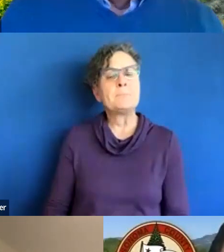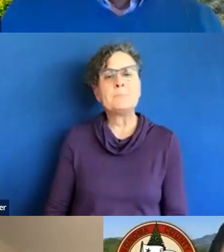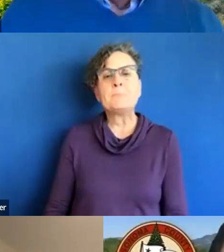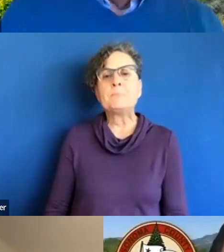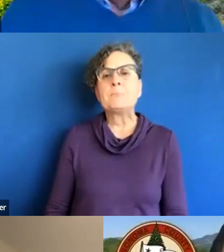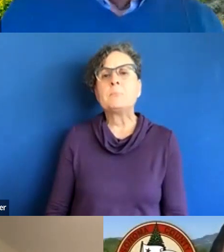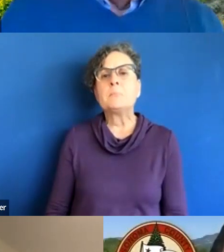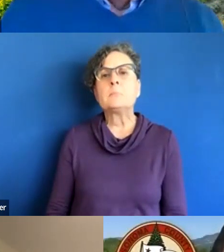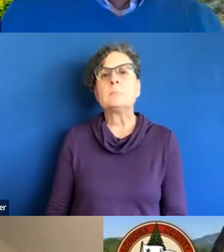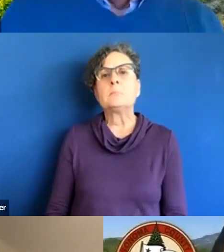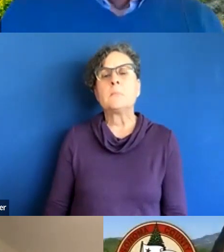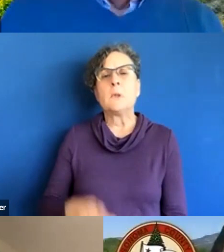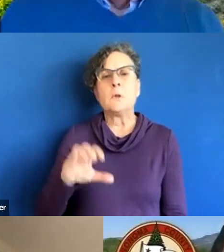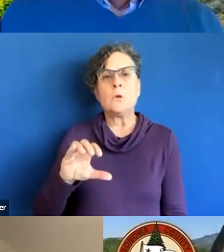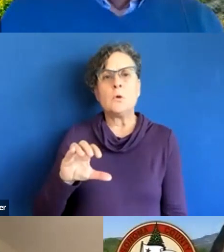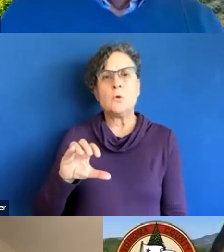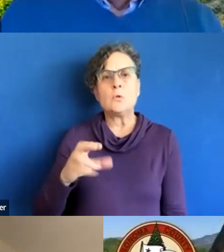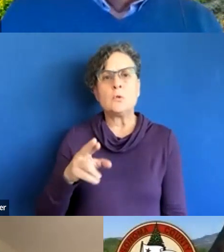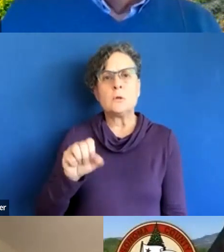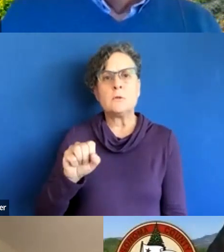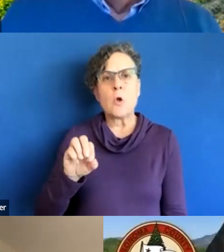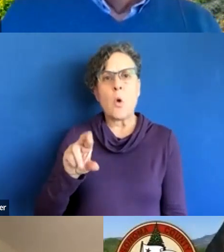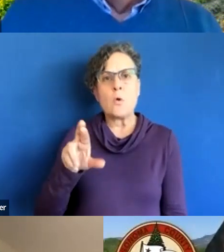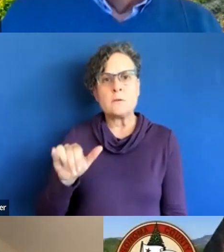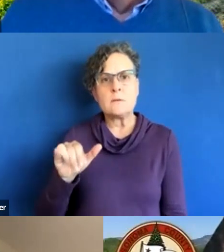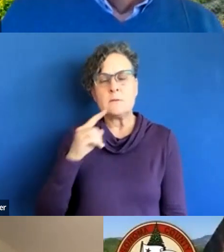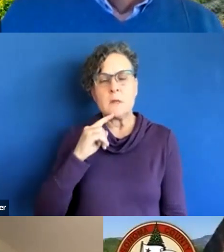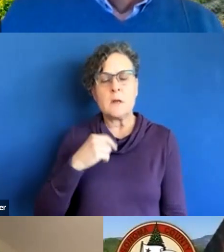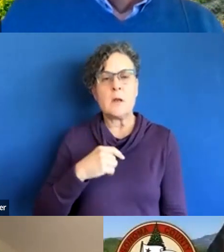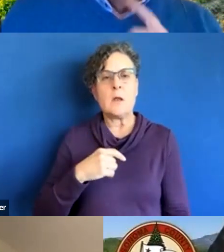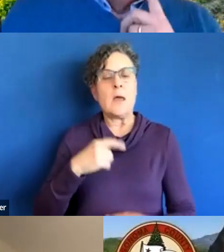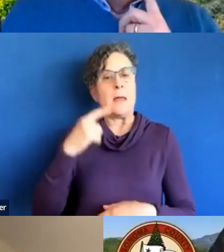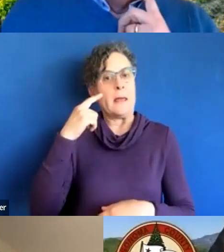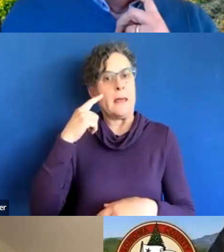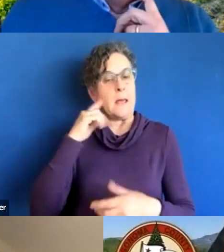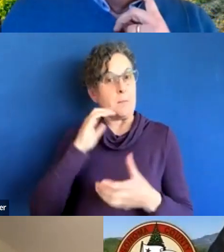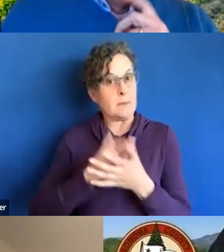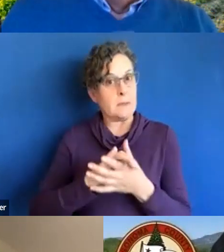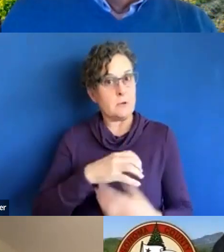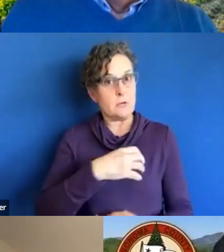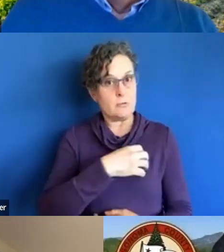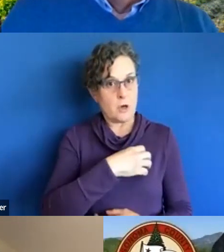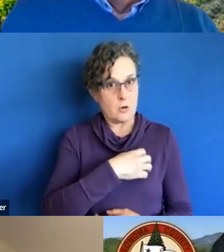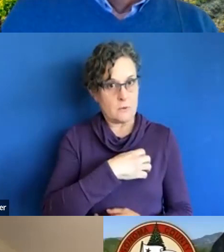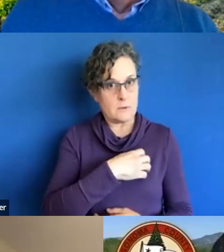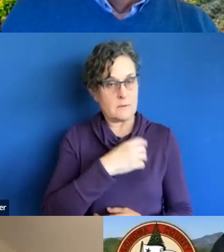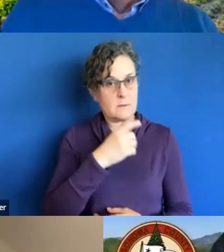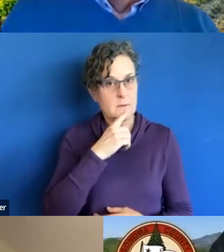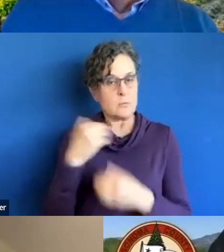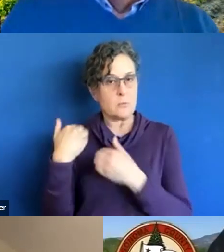I believe that the sheriff is responsible for law enforcement on the county